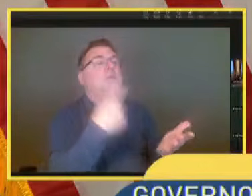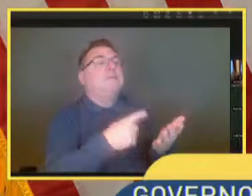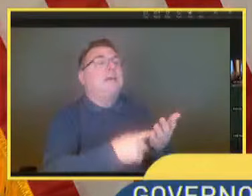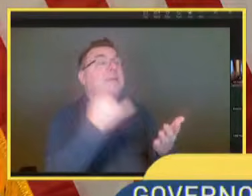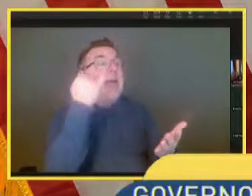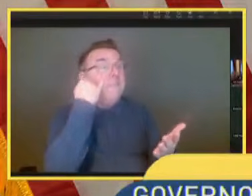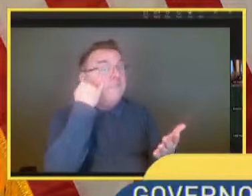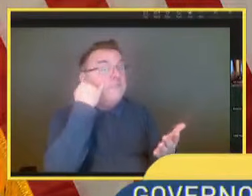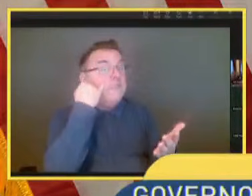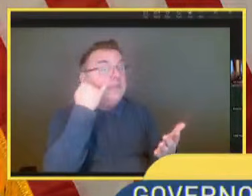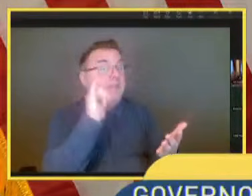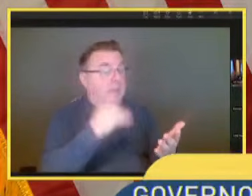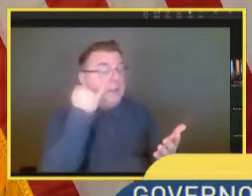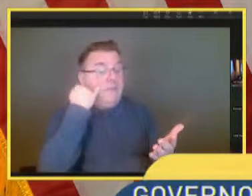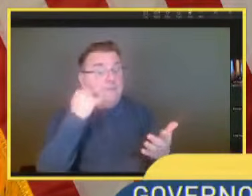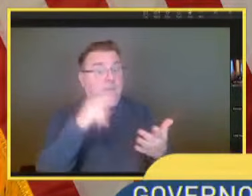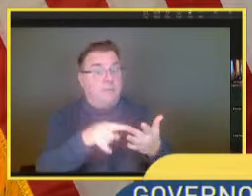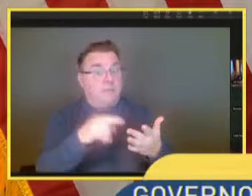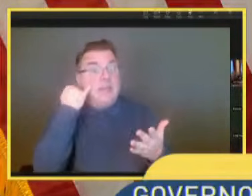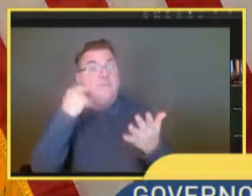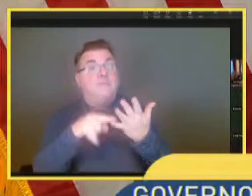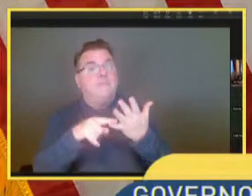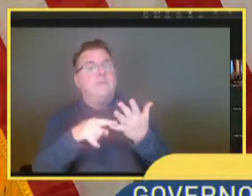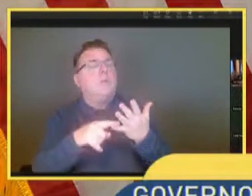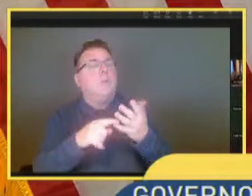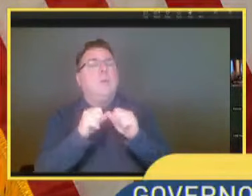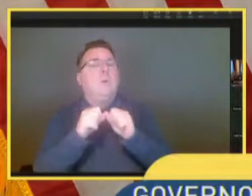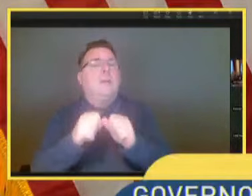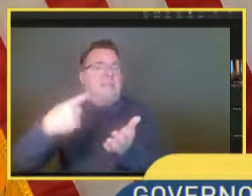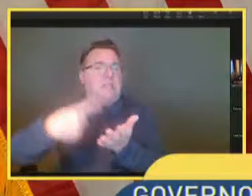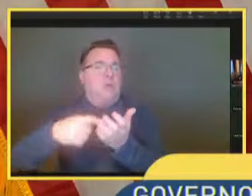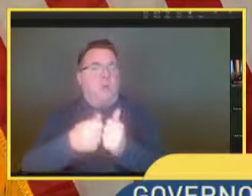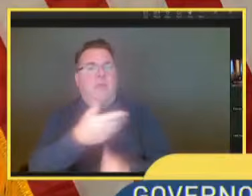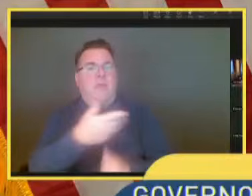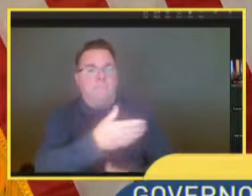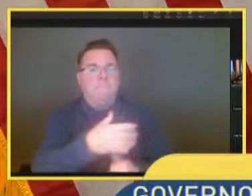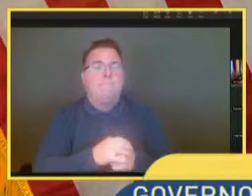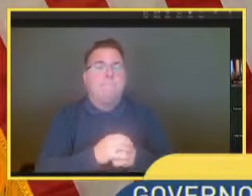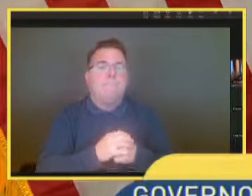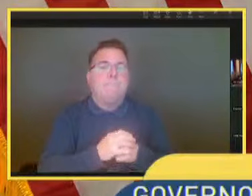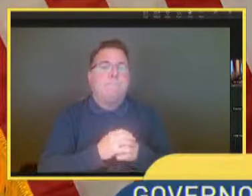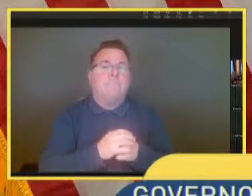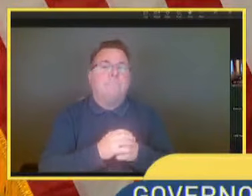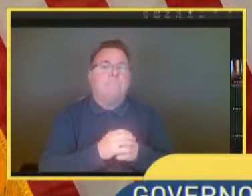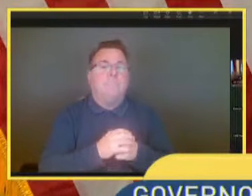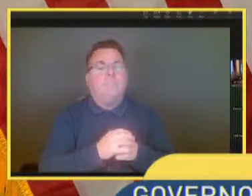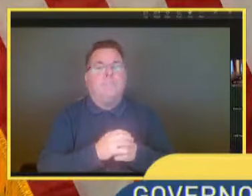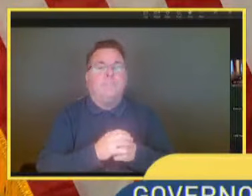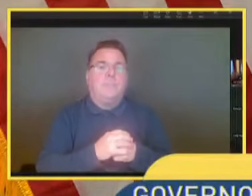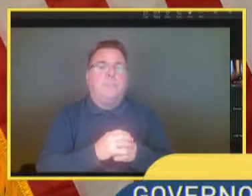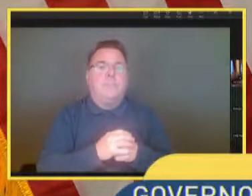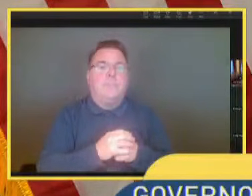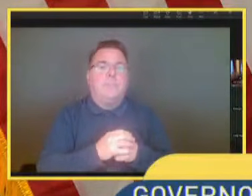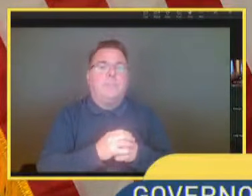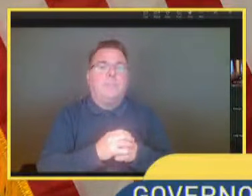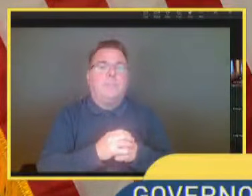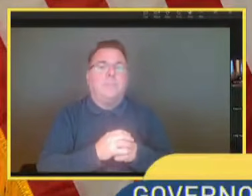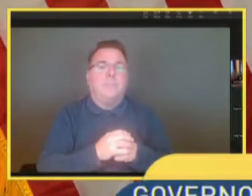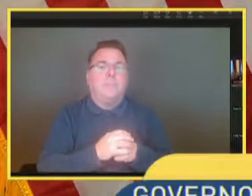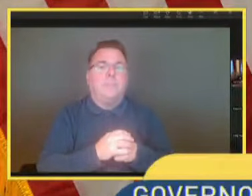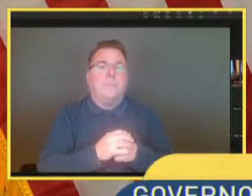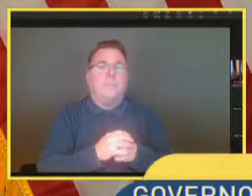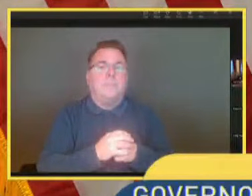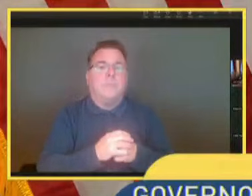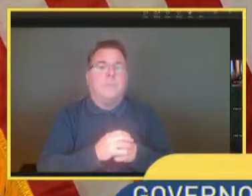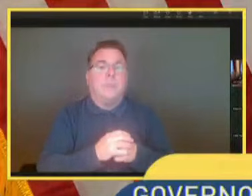now. Obviously, we'll be continuing those conversations, and that's just a judgment call. But what I would say is I'm not going to be shy about doing